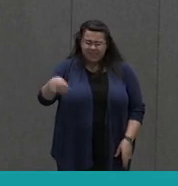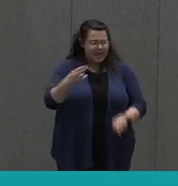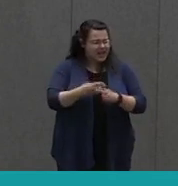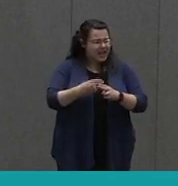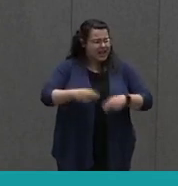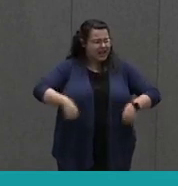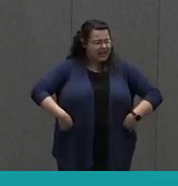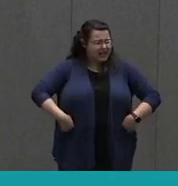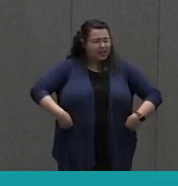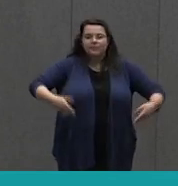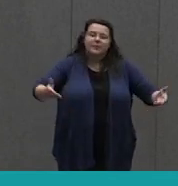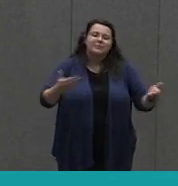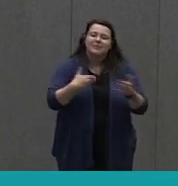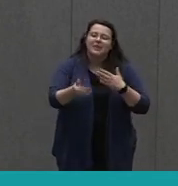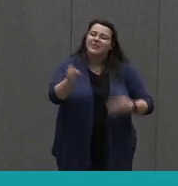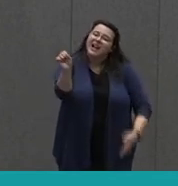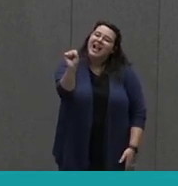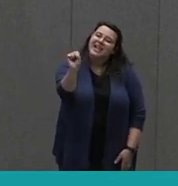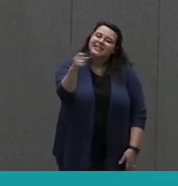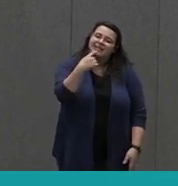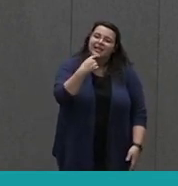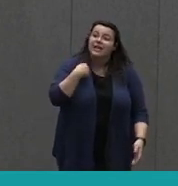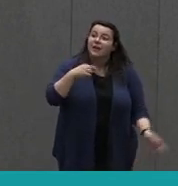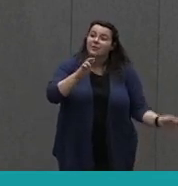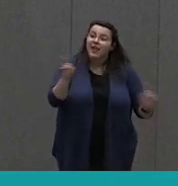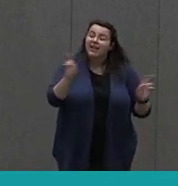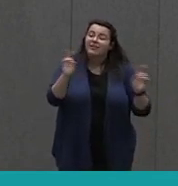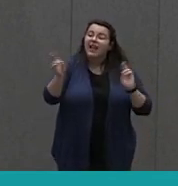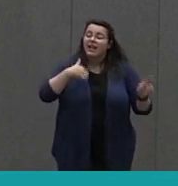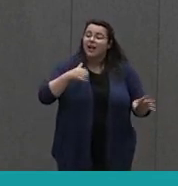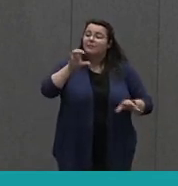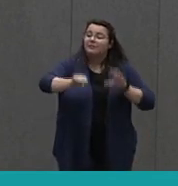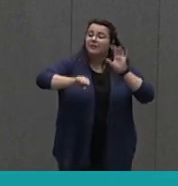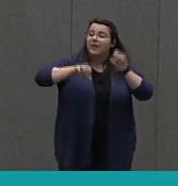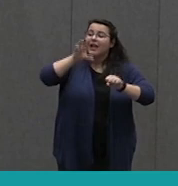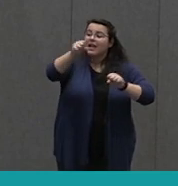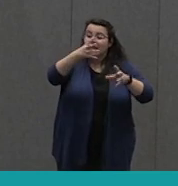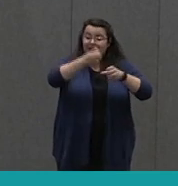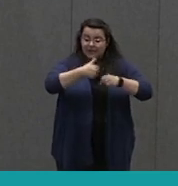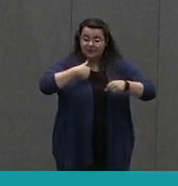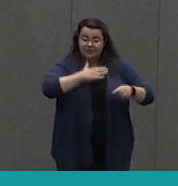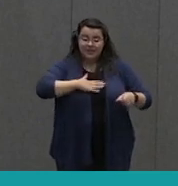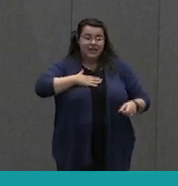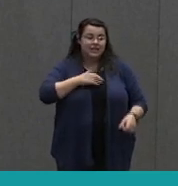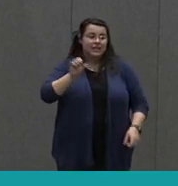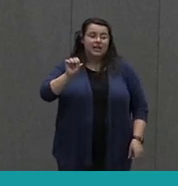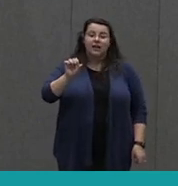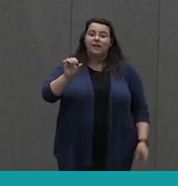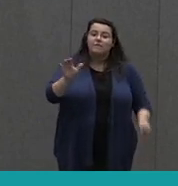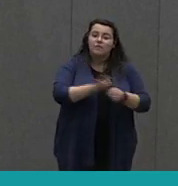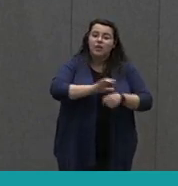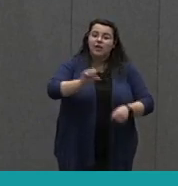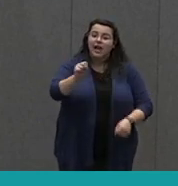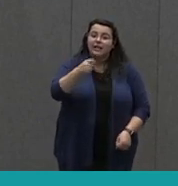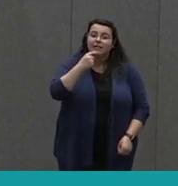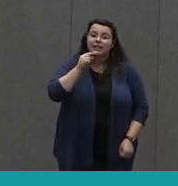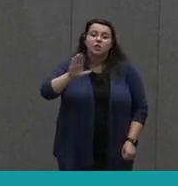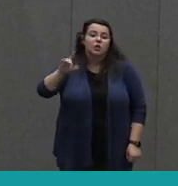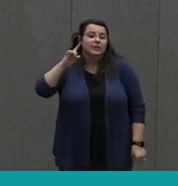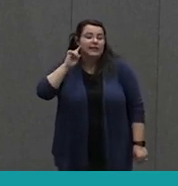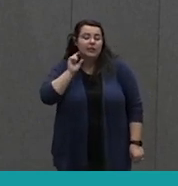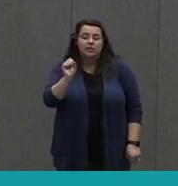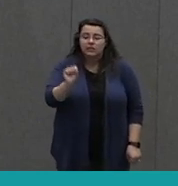Letter F has had his turn. But wait a minute. All of a sudden, letter A says, I'm feeling